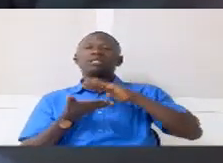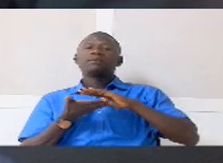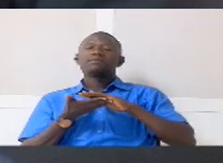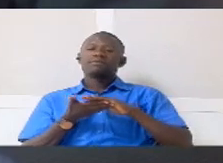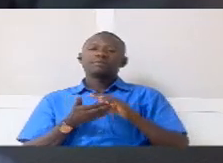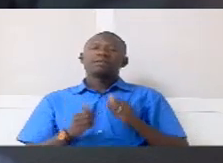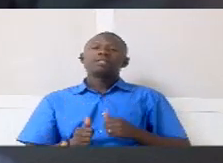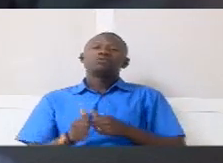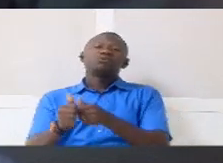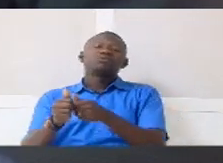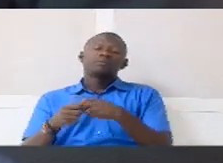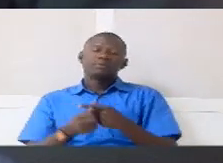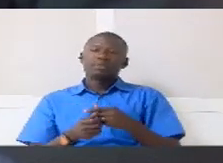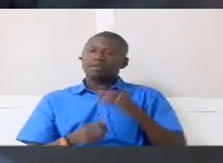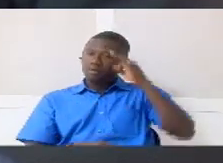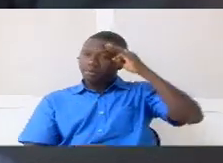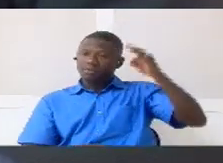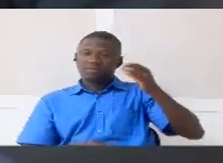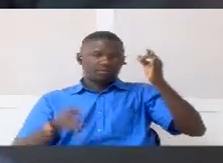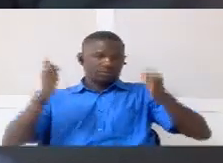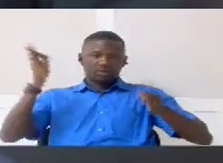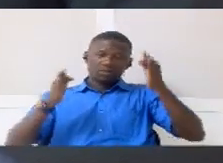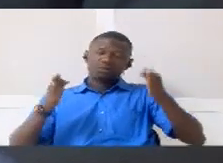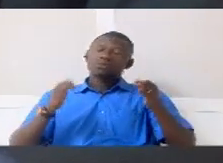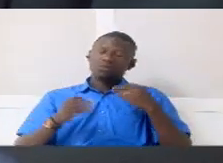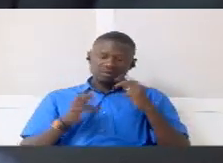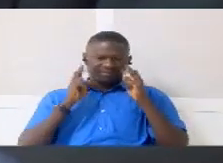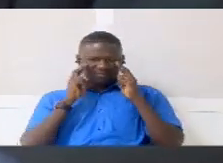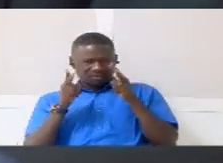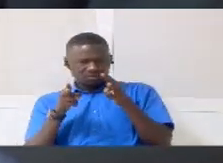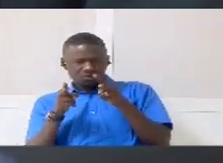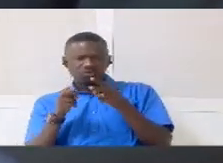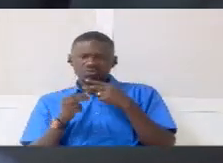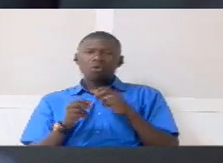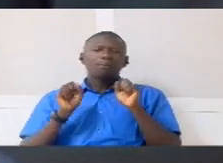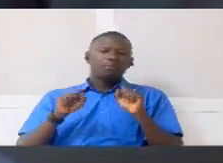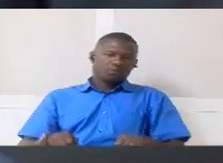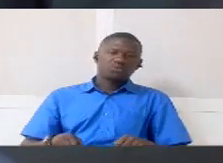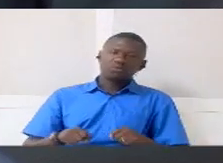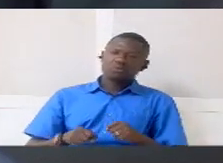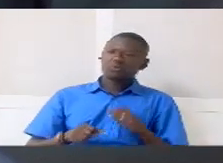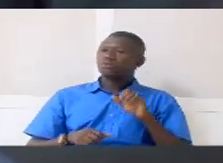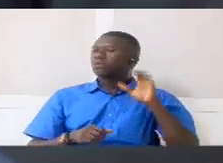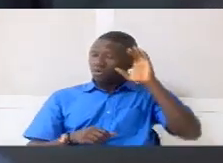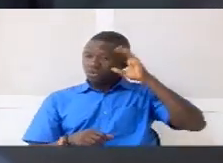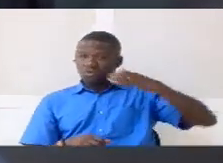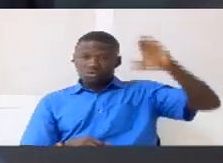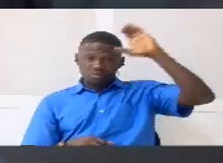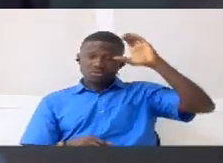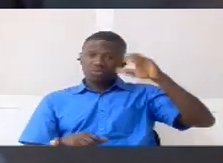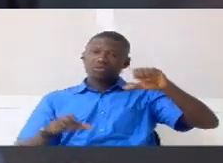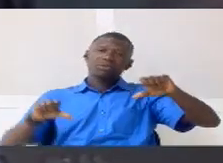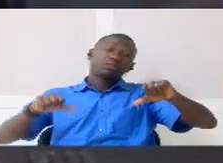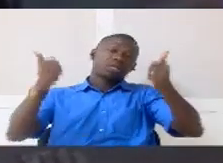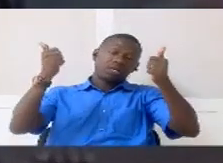of Justice with a view to exploring the possibility of the Commission resuming